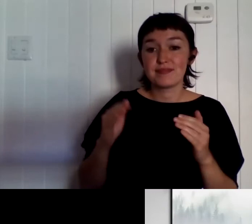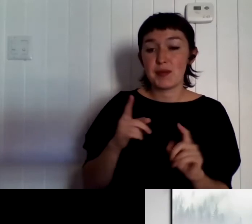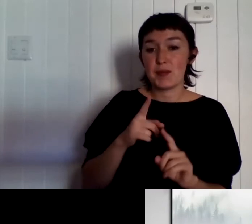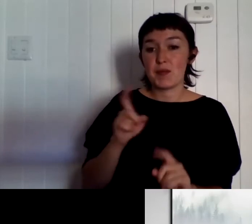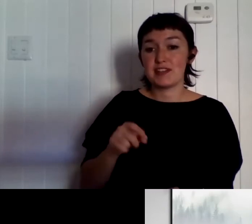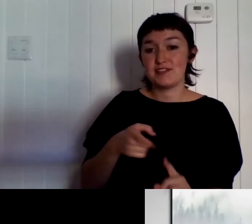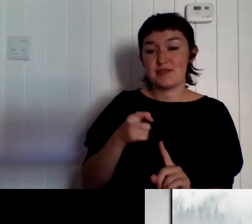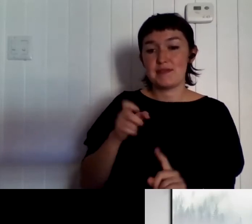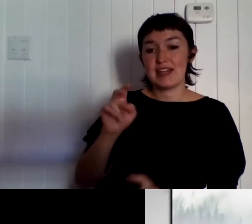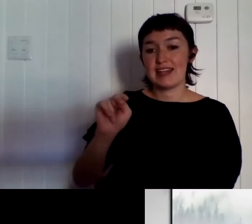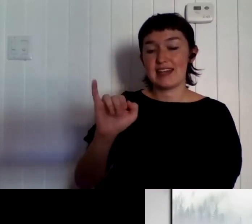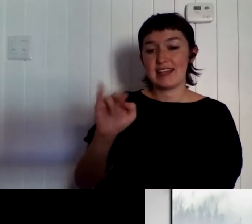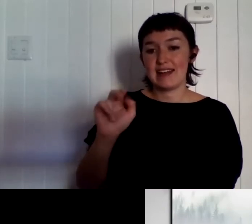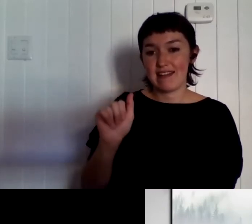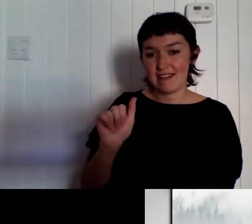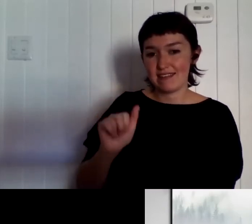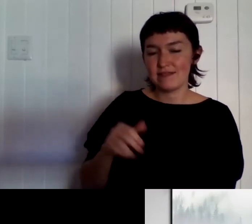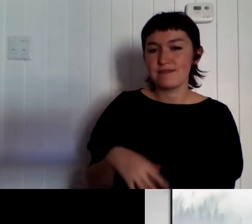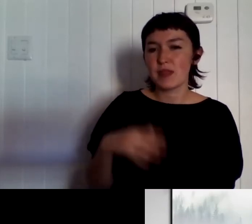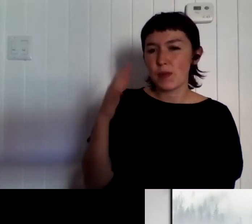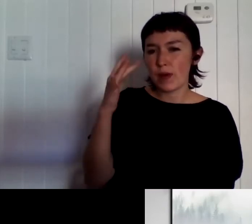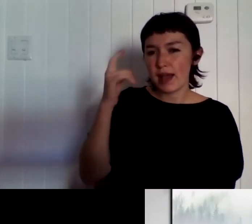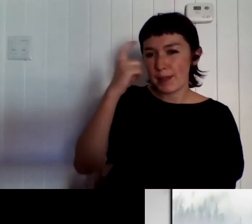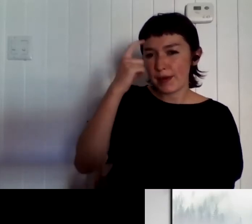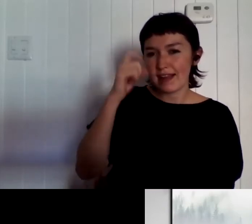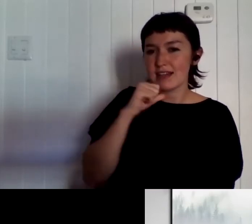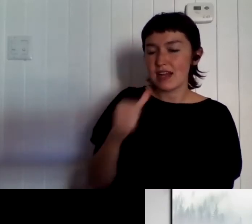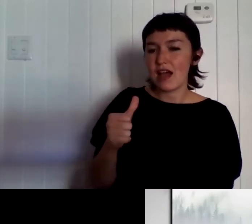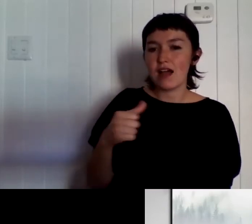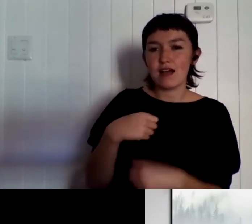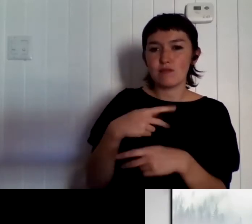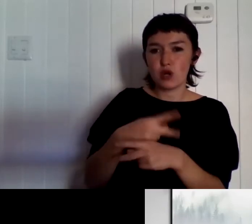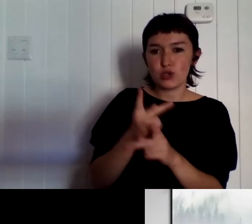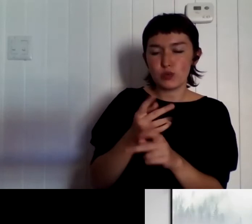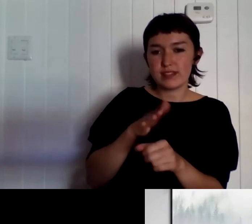our brain may not produce enough serotonin like you'd hope that it